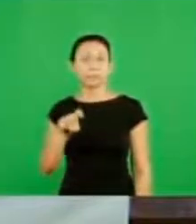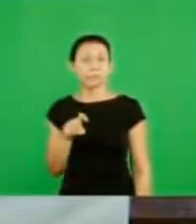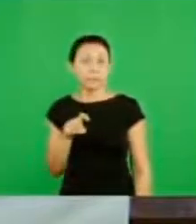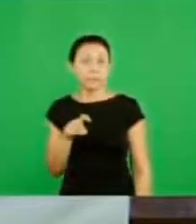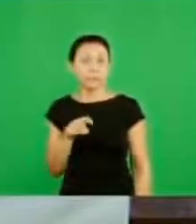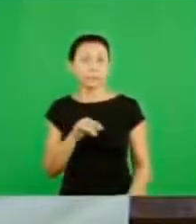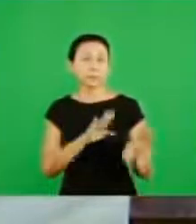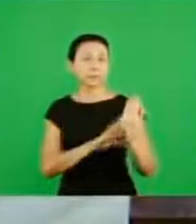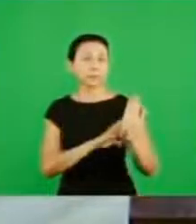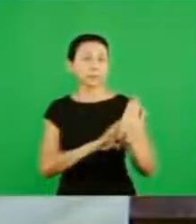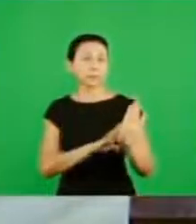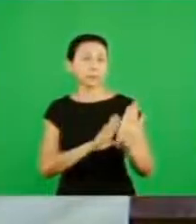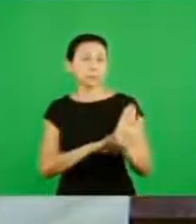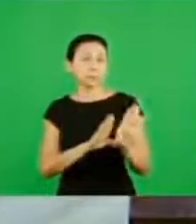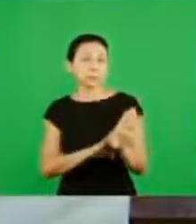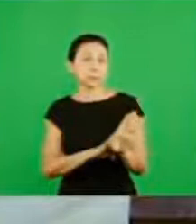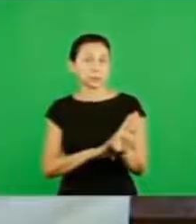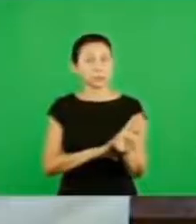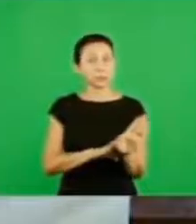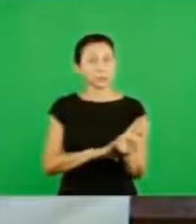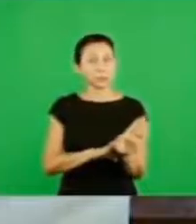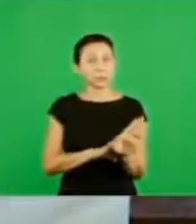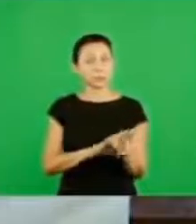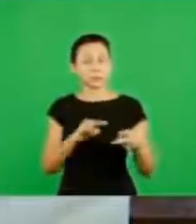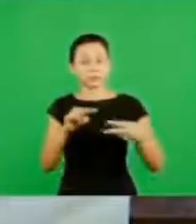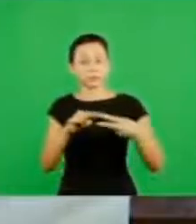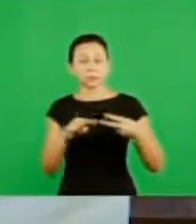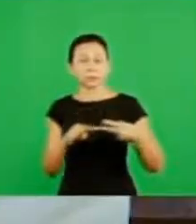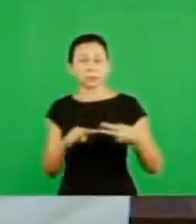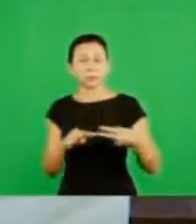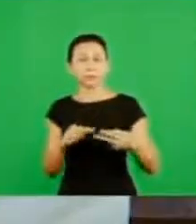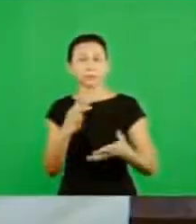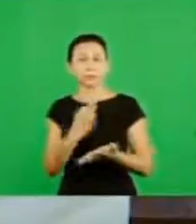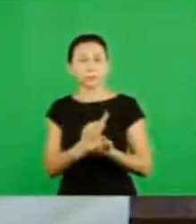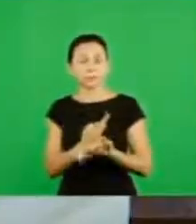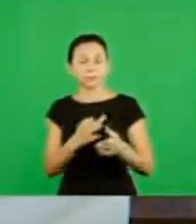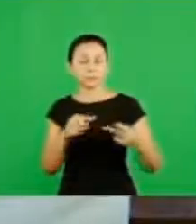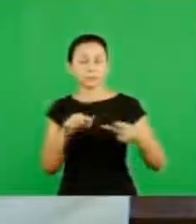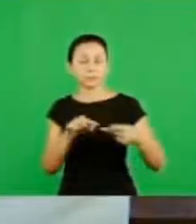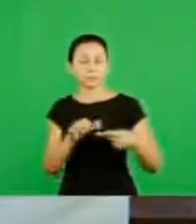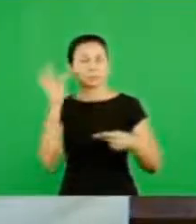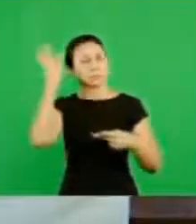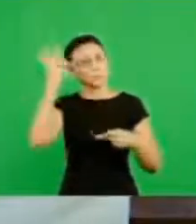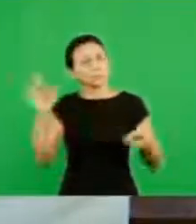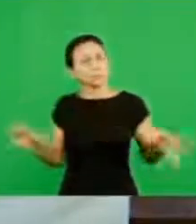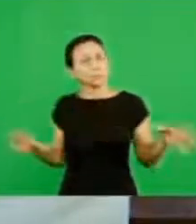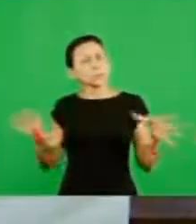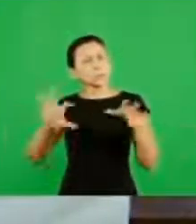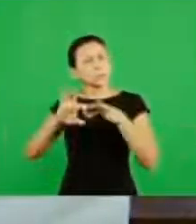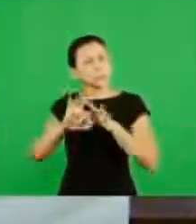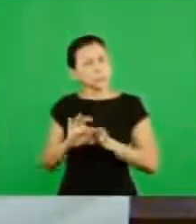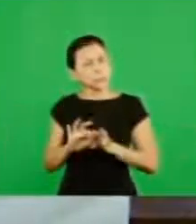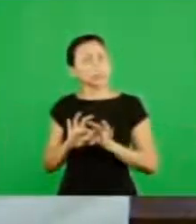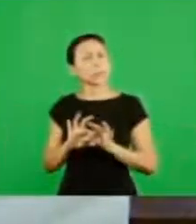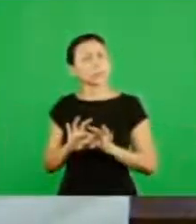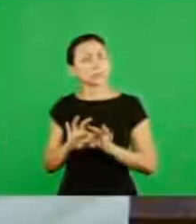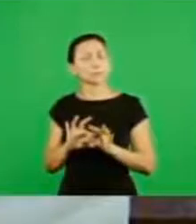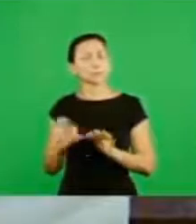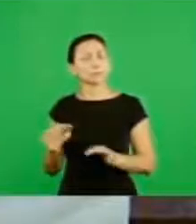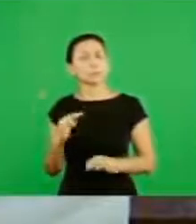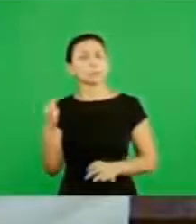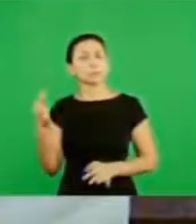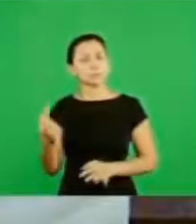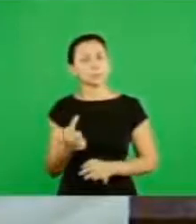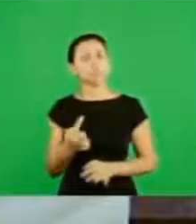instructed Marx. So ideology wasn't, theology wasn't far from